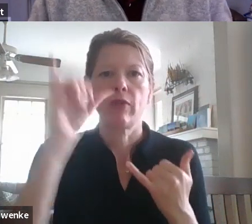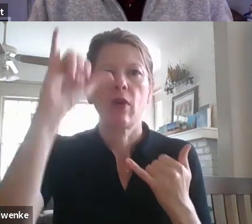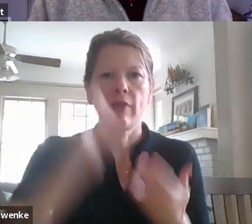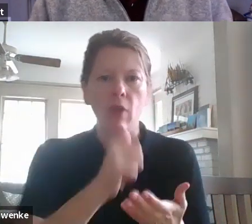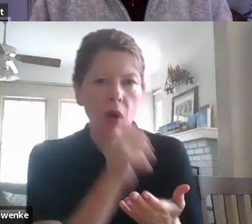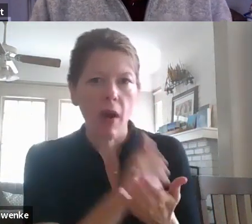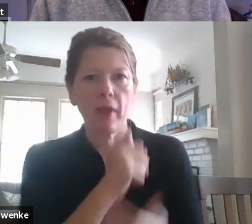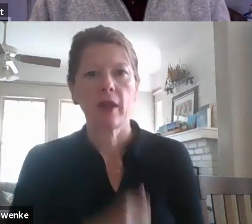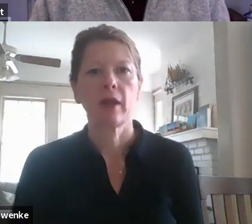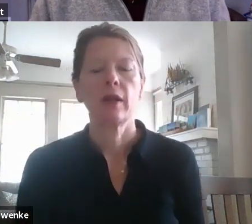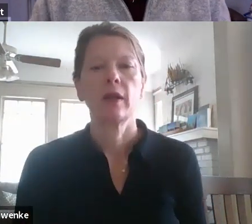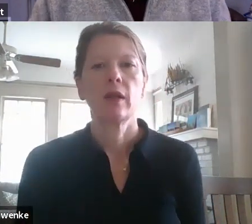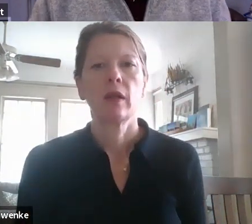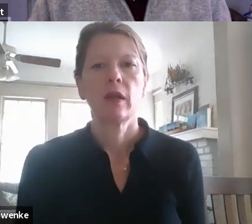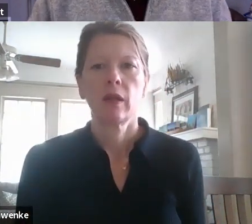Amen.